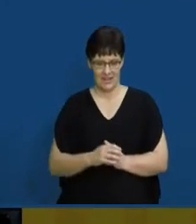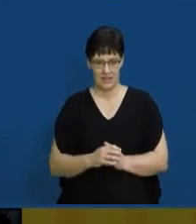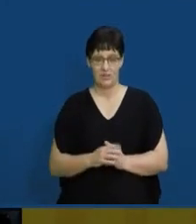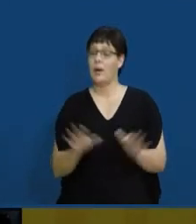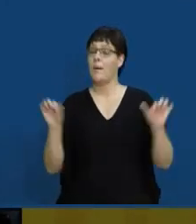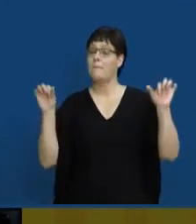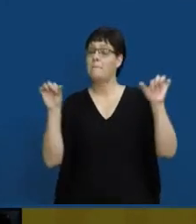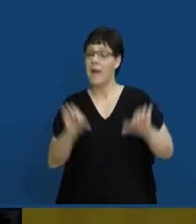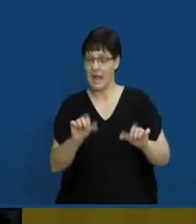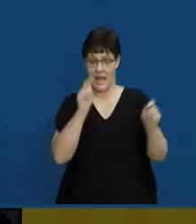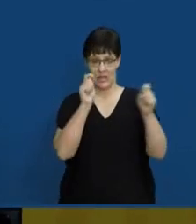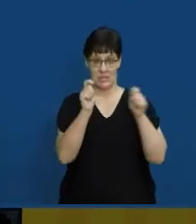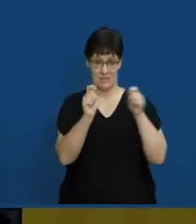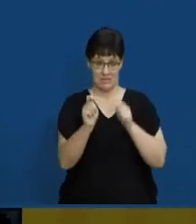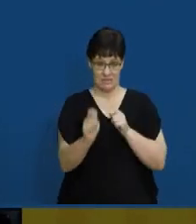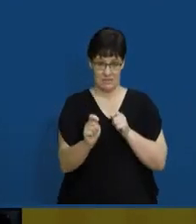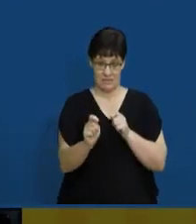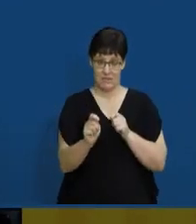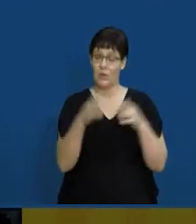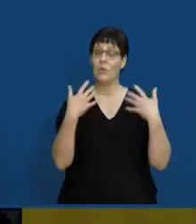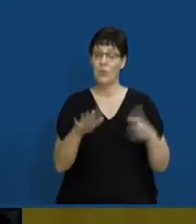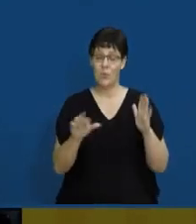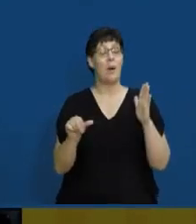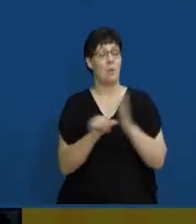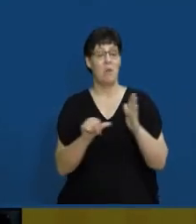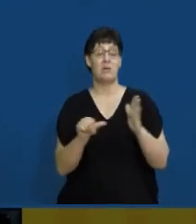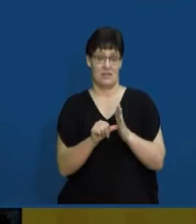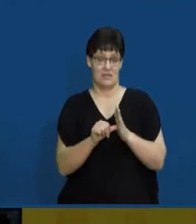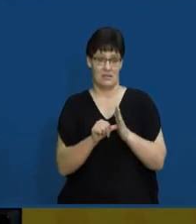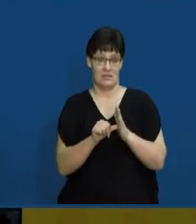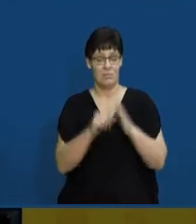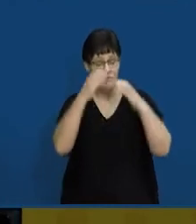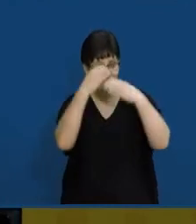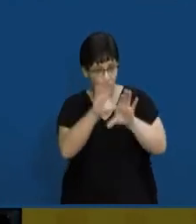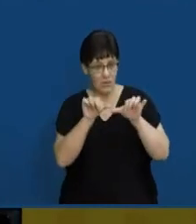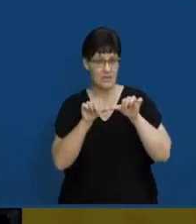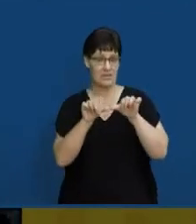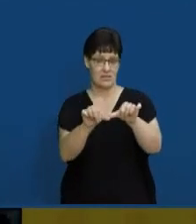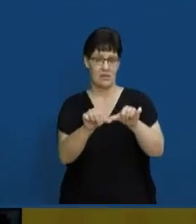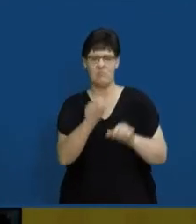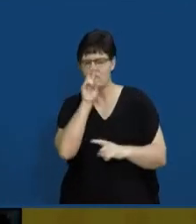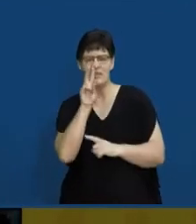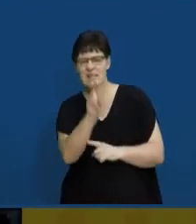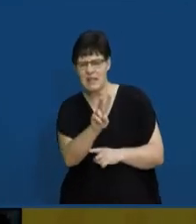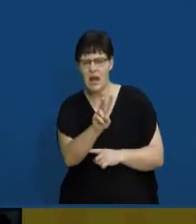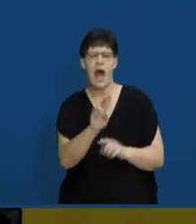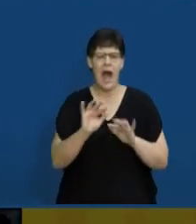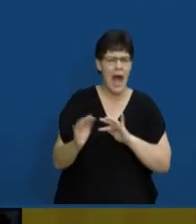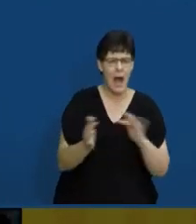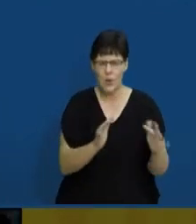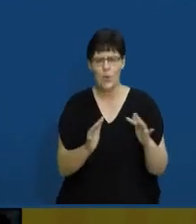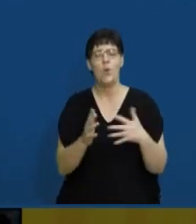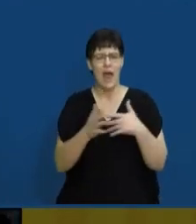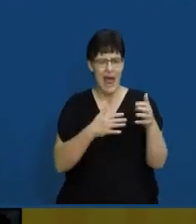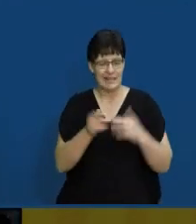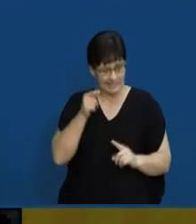back to our adjustments. A very important adjustment. Please stay focused and see exactly how we go about dealing with